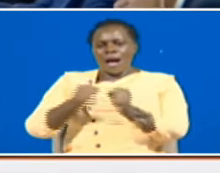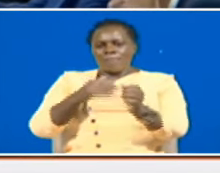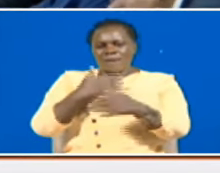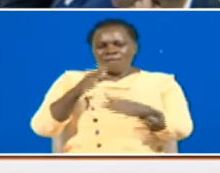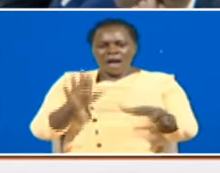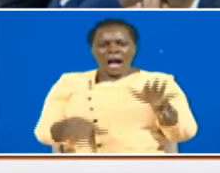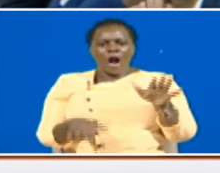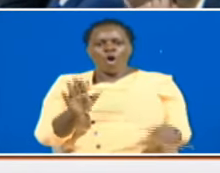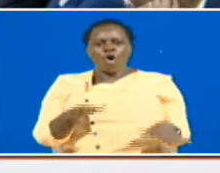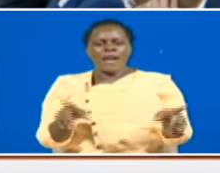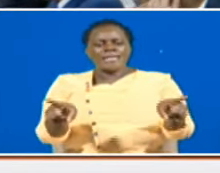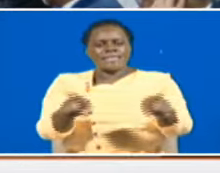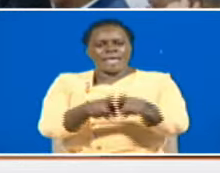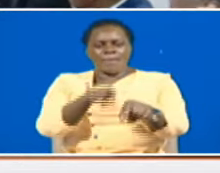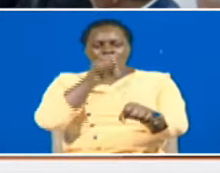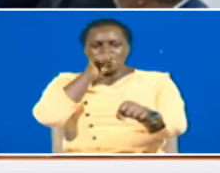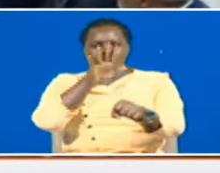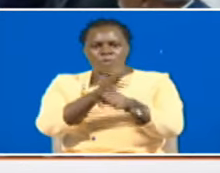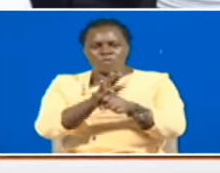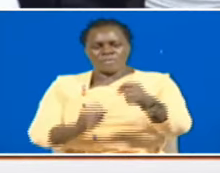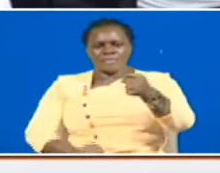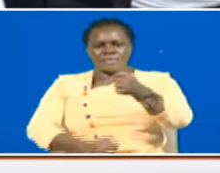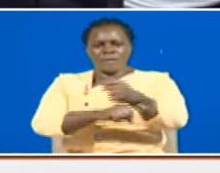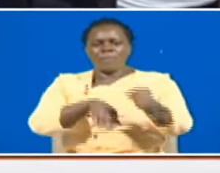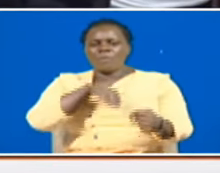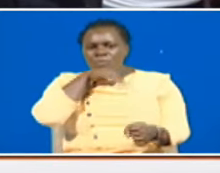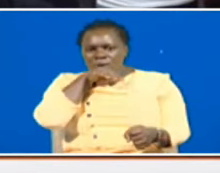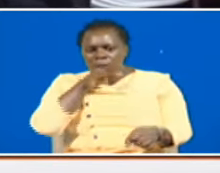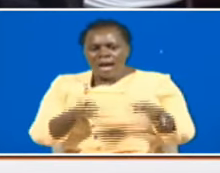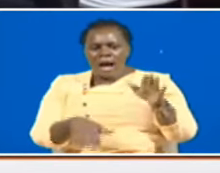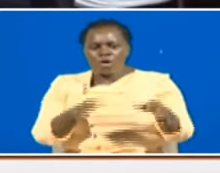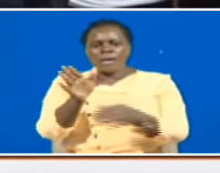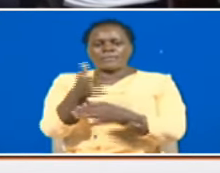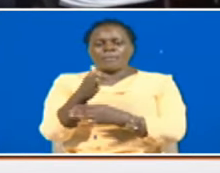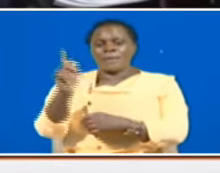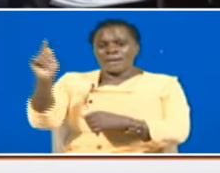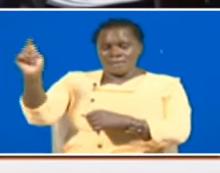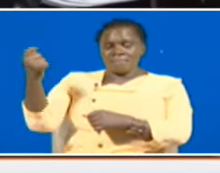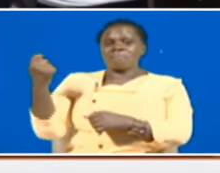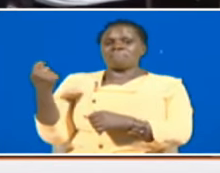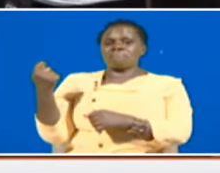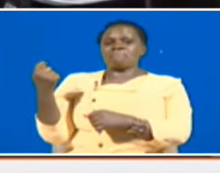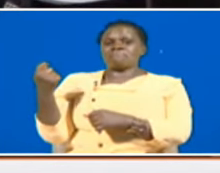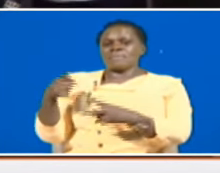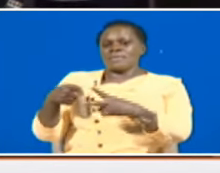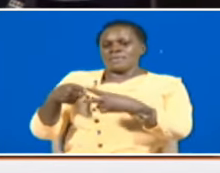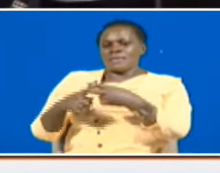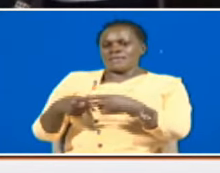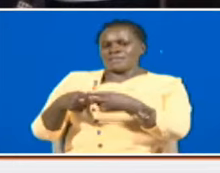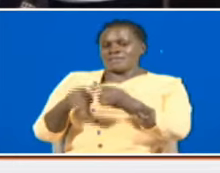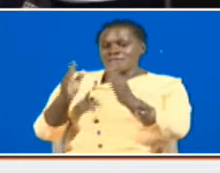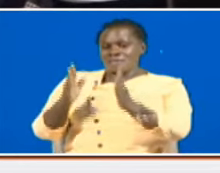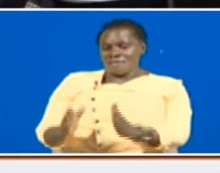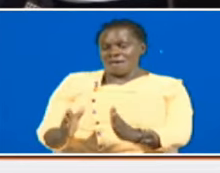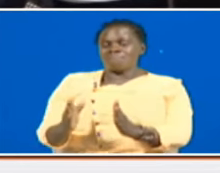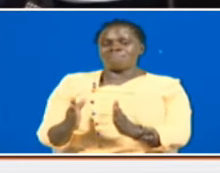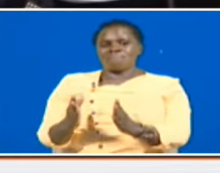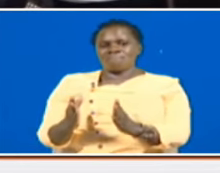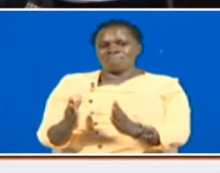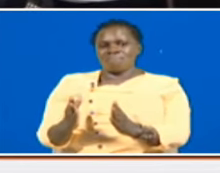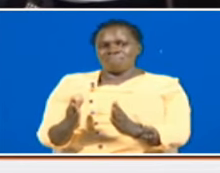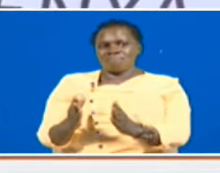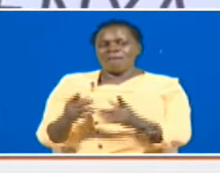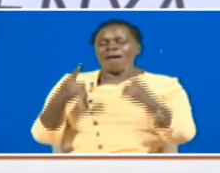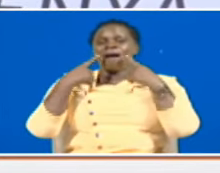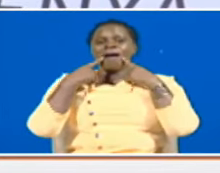Angola also pledged to back Raila. Angola's ambassador to Kenya, engineer Sianga Avilio, made